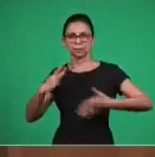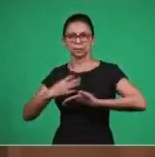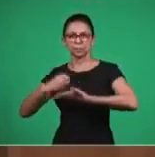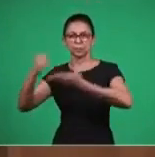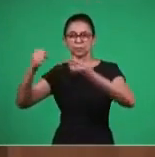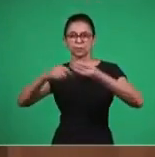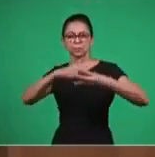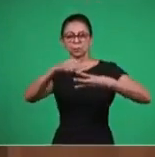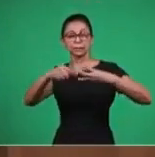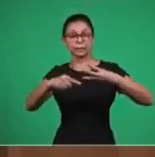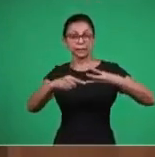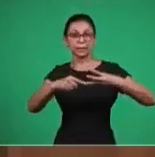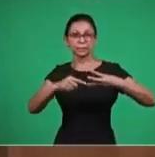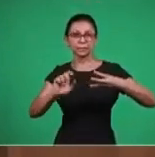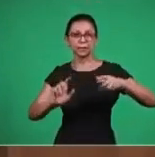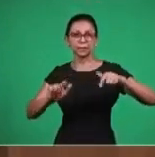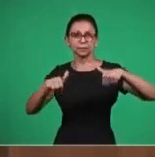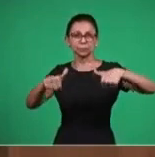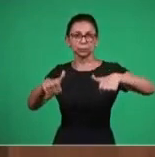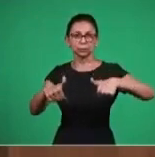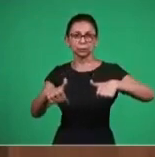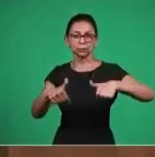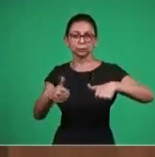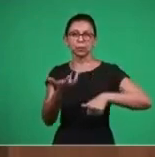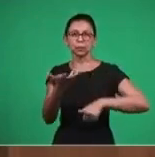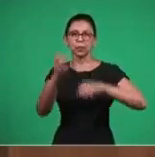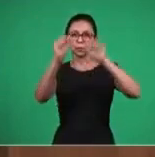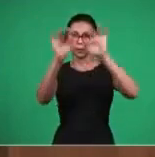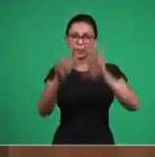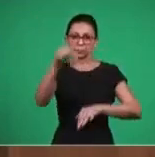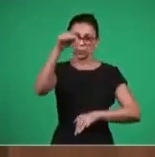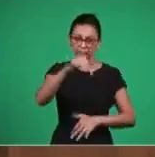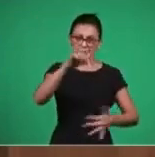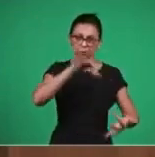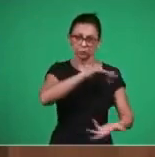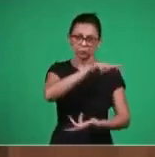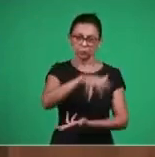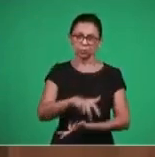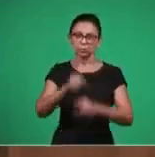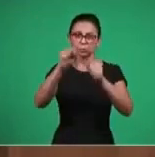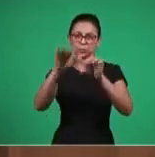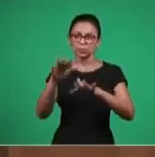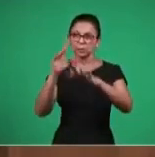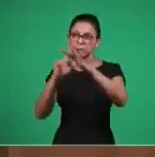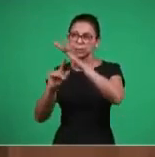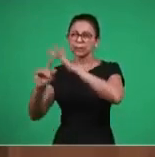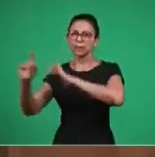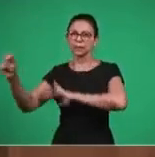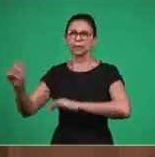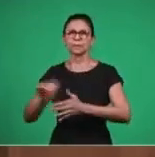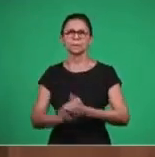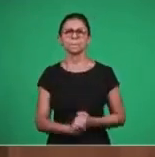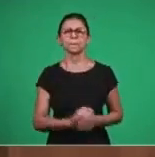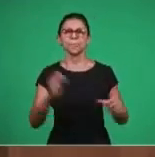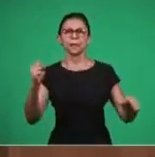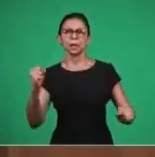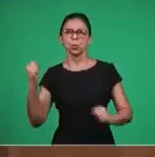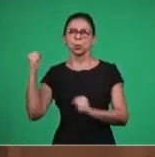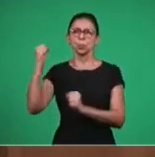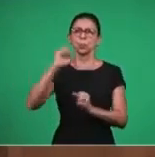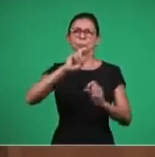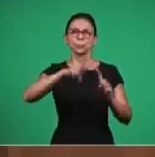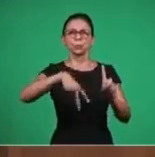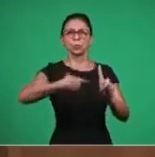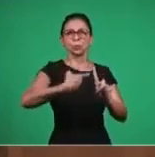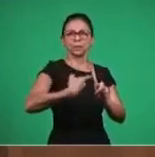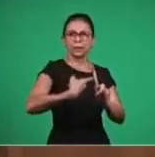for the rapture. So the blessing here and another in eternity. Double portion of the Holy Spirit. So people think that the double portion of the Holy Spirit